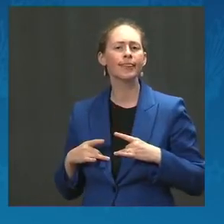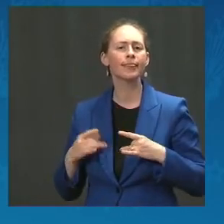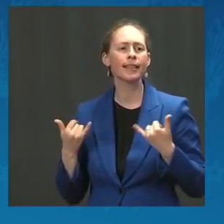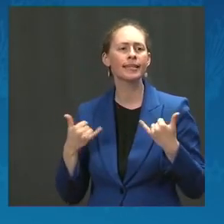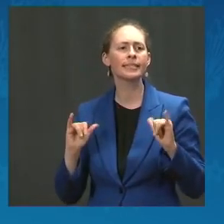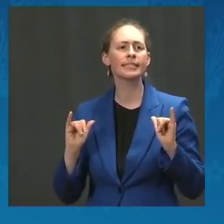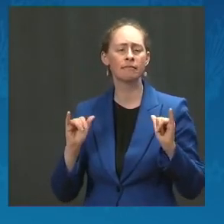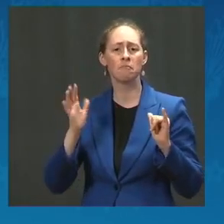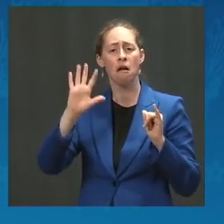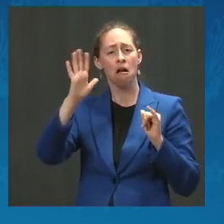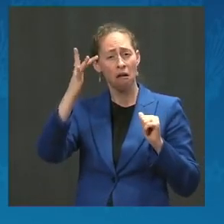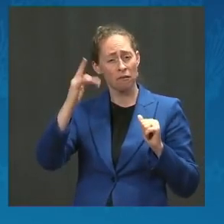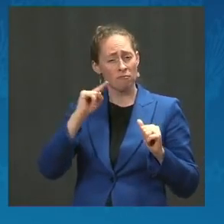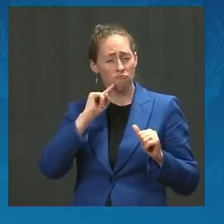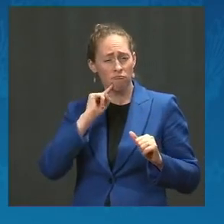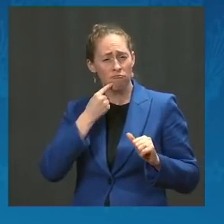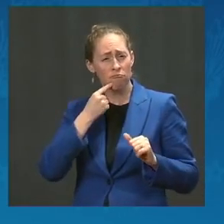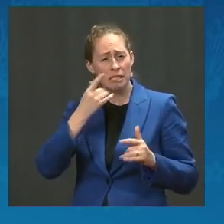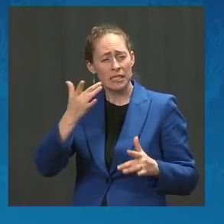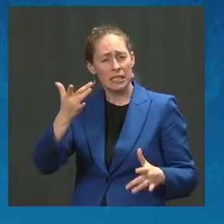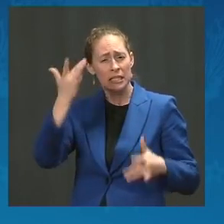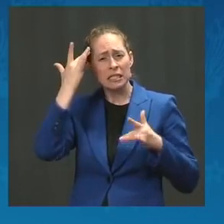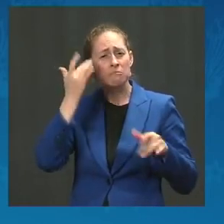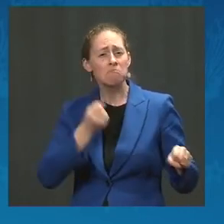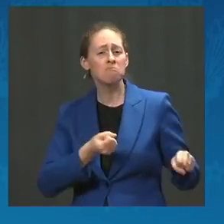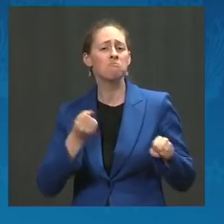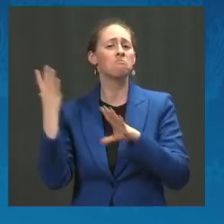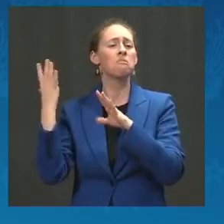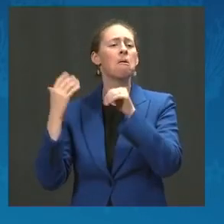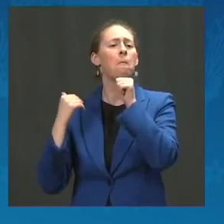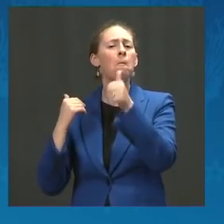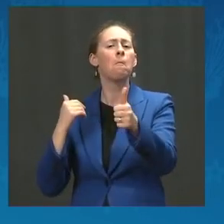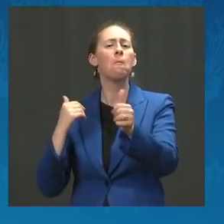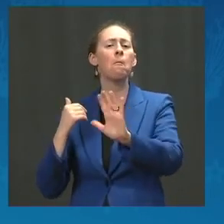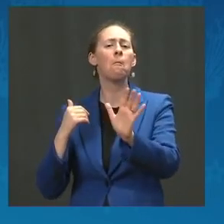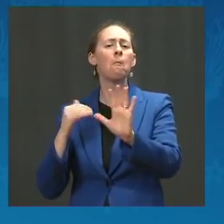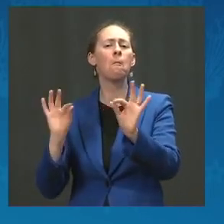sick. They don't get hospitalized. It's not serious,